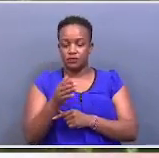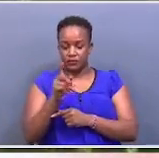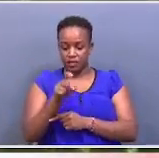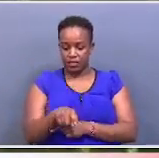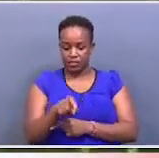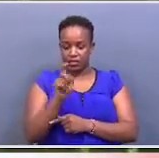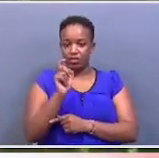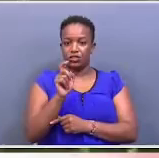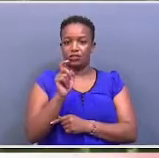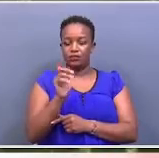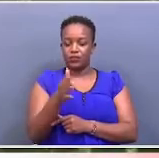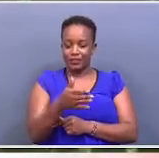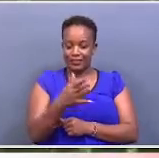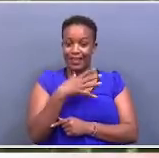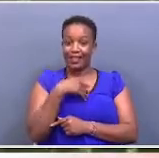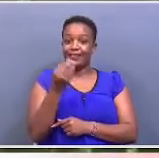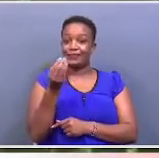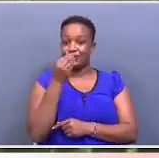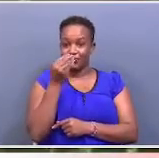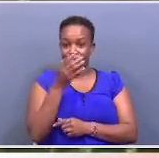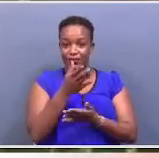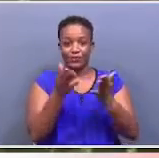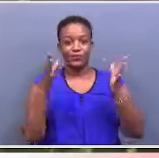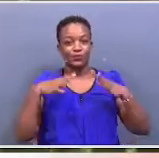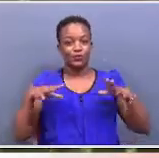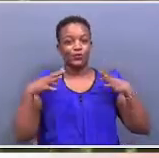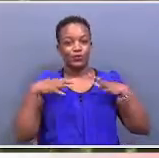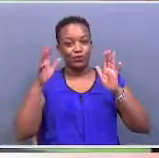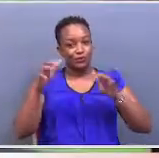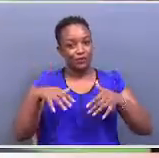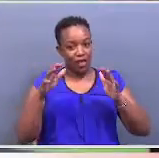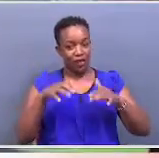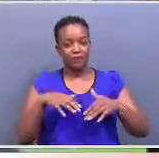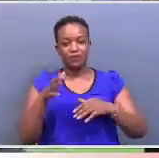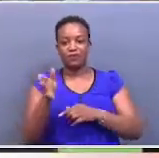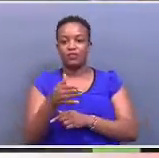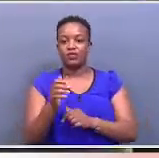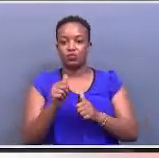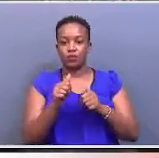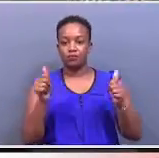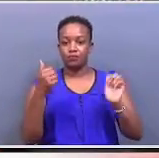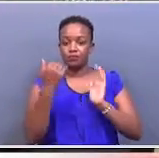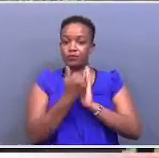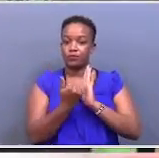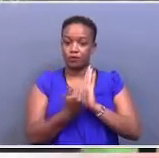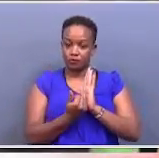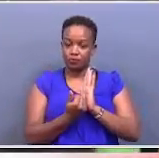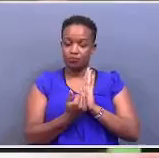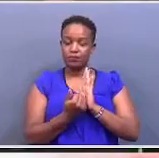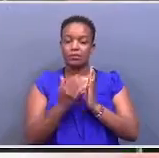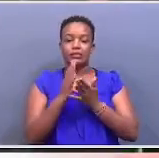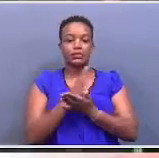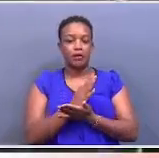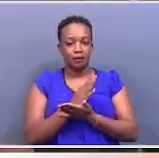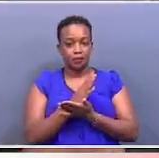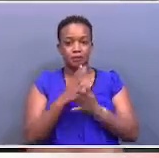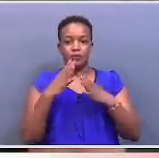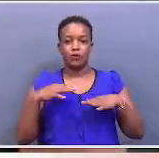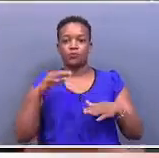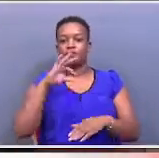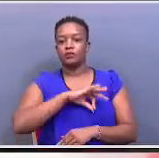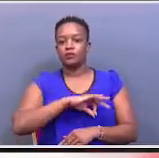wapate kufanya kazi ya ukulima wa fish. In the program, some farmers are benefited with water tanks from